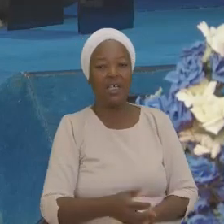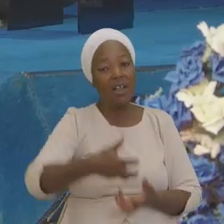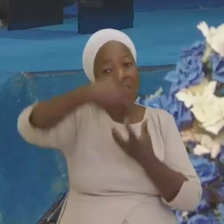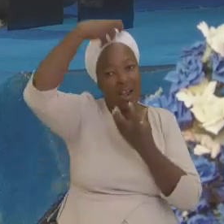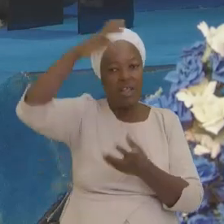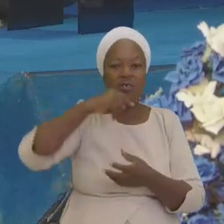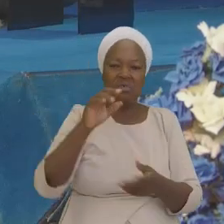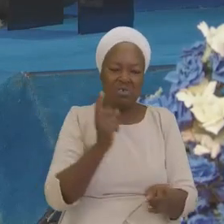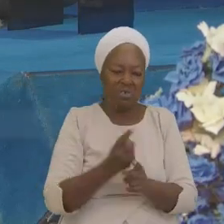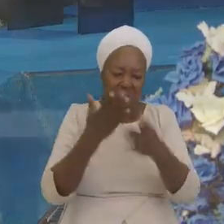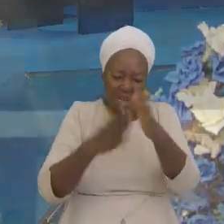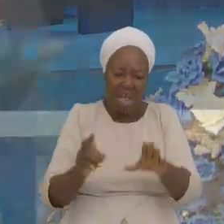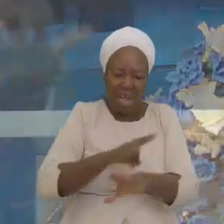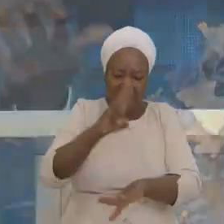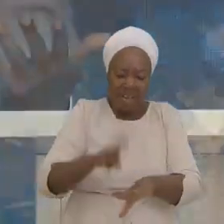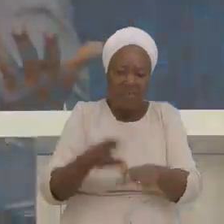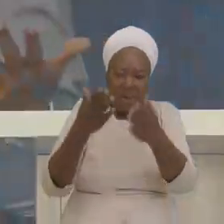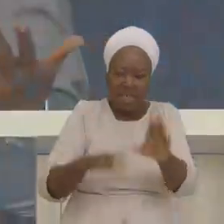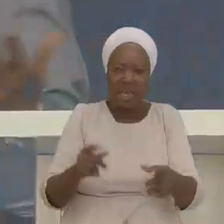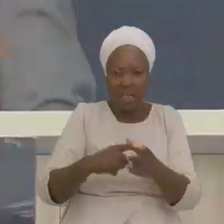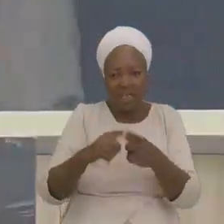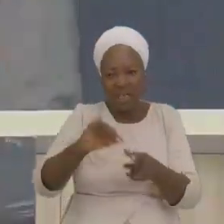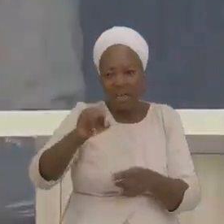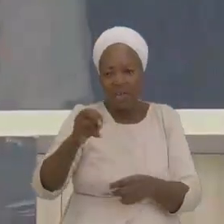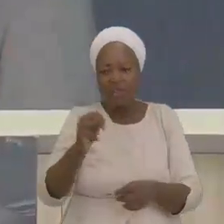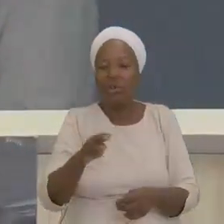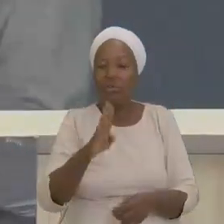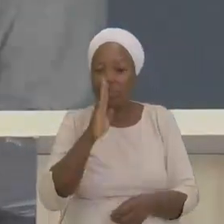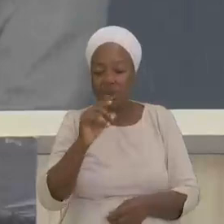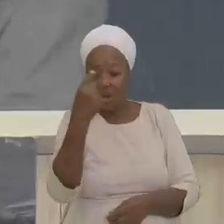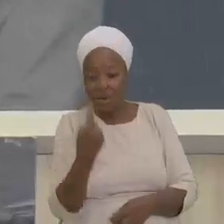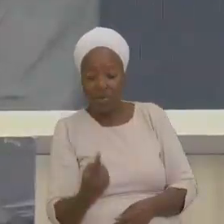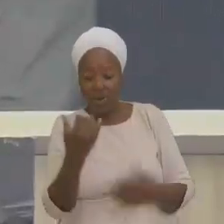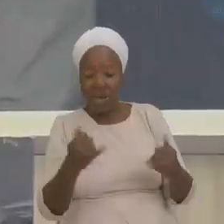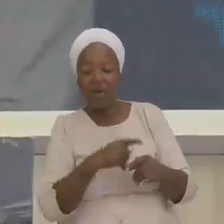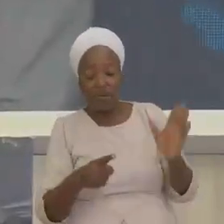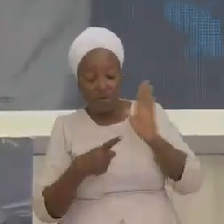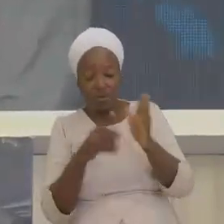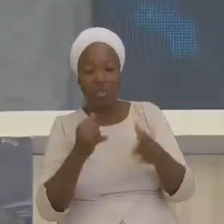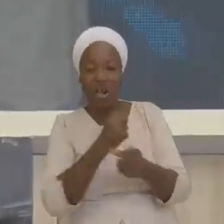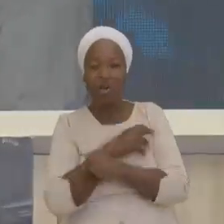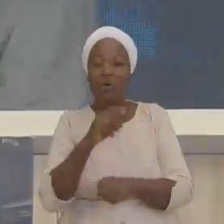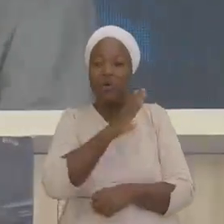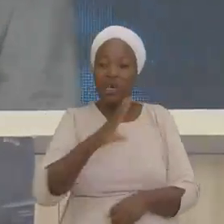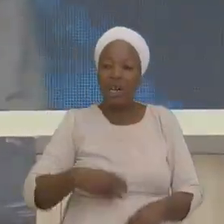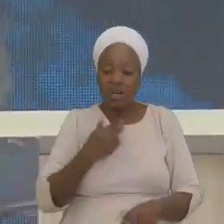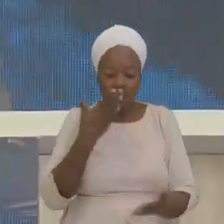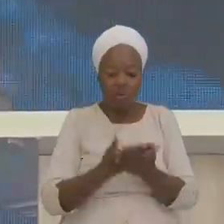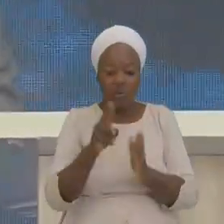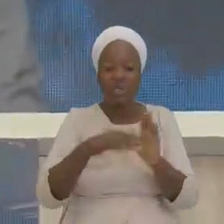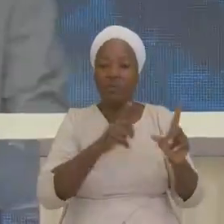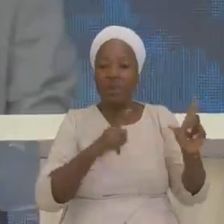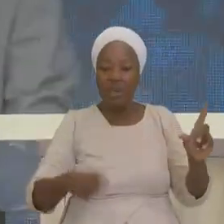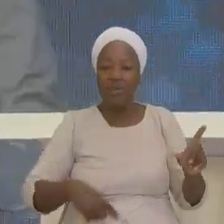natural death. And then John, being alone now, will manifest the love of Christ, the goodness of the Lord,